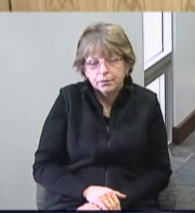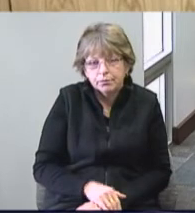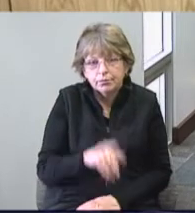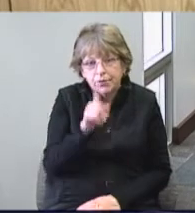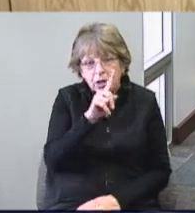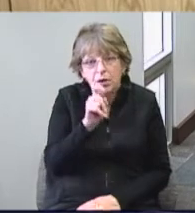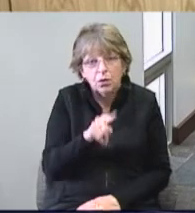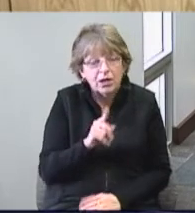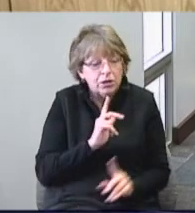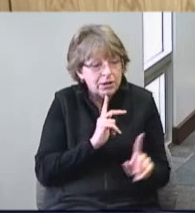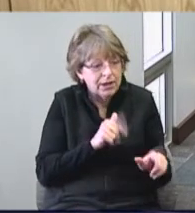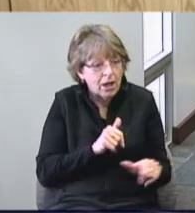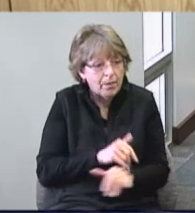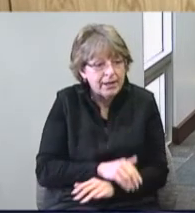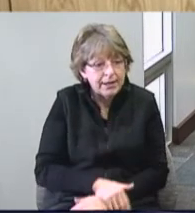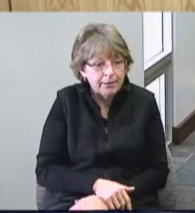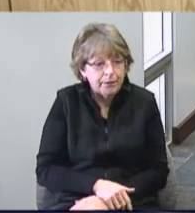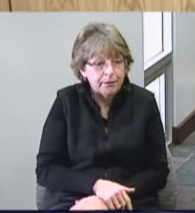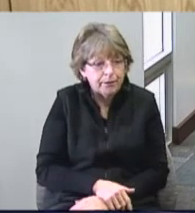Questions or comments?